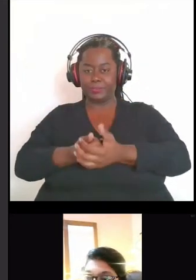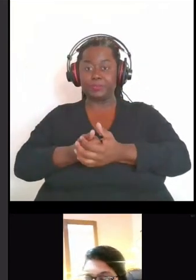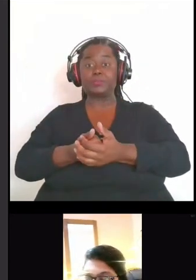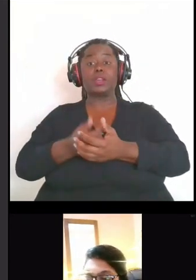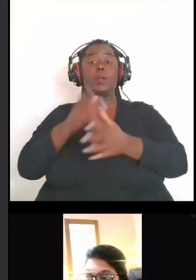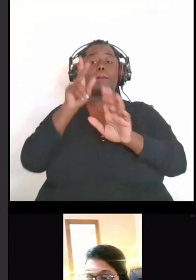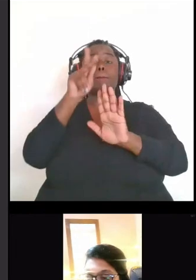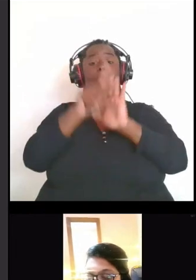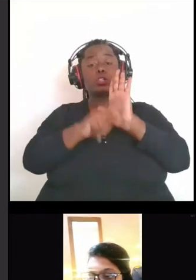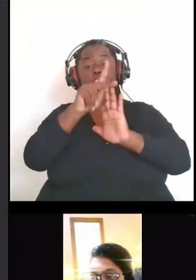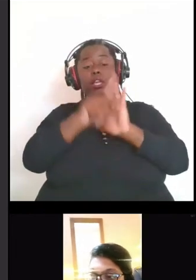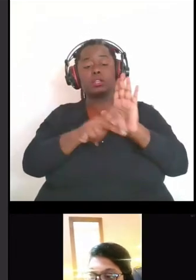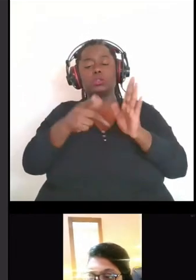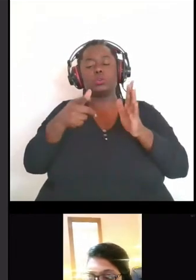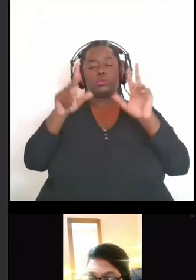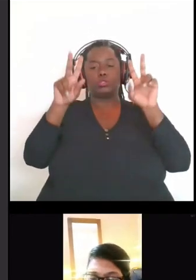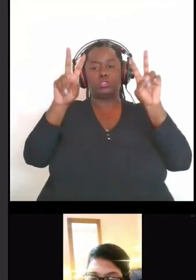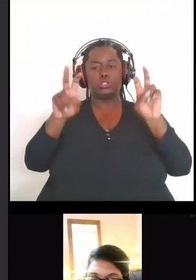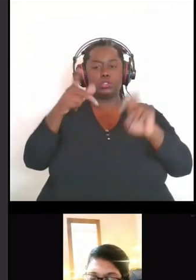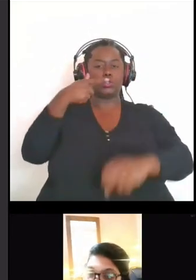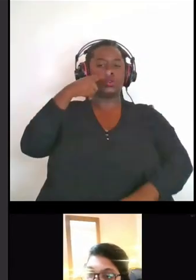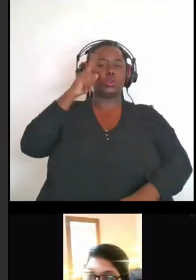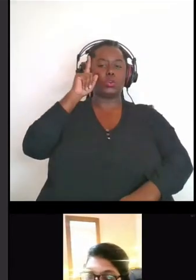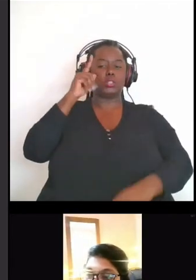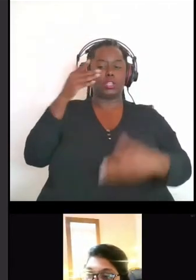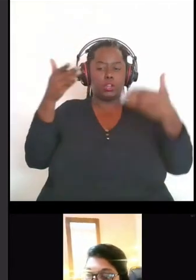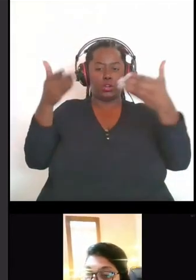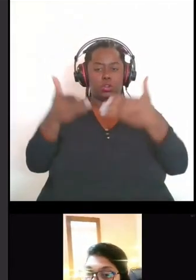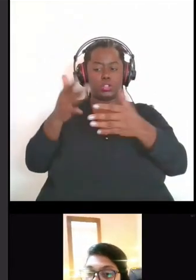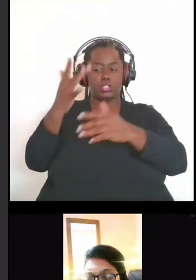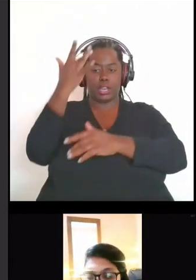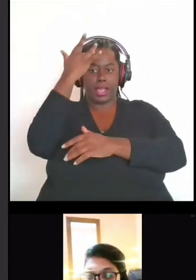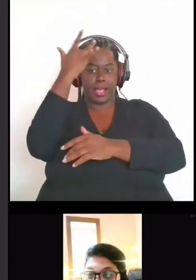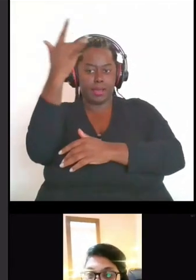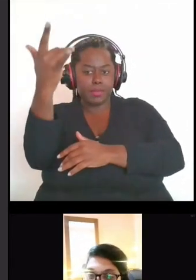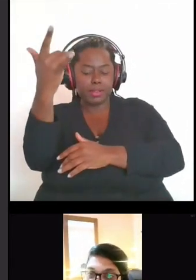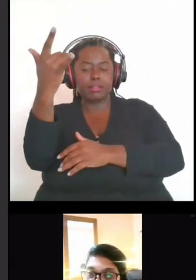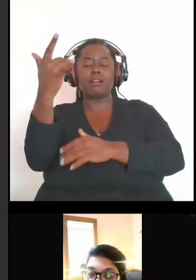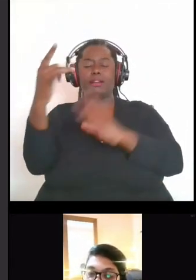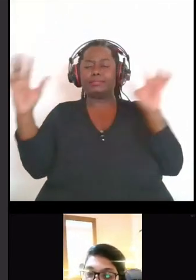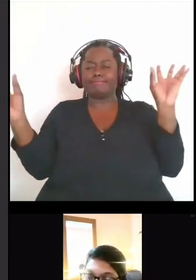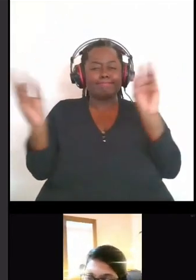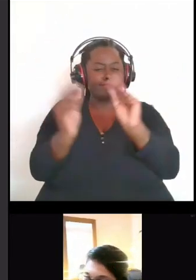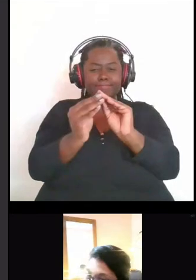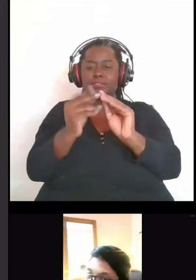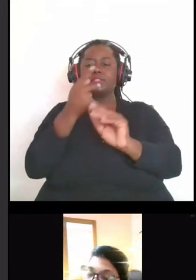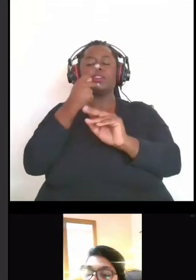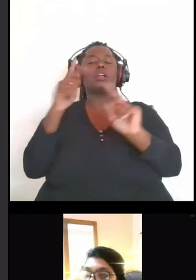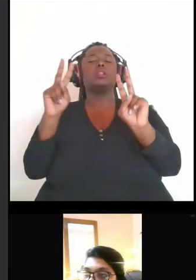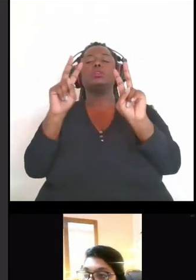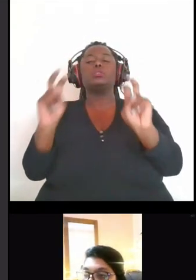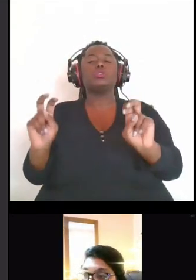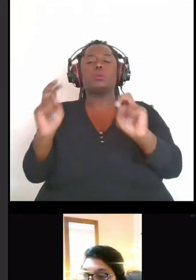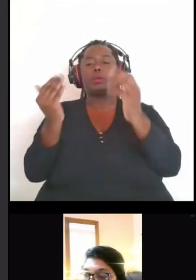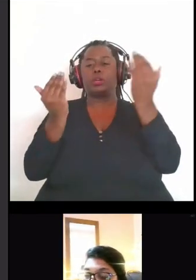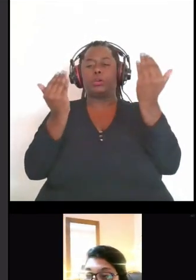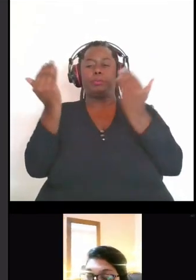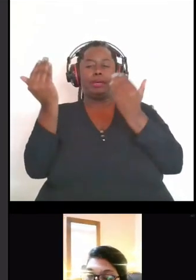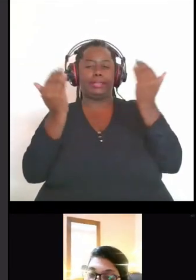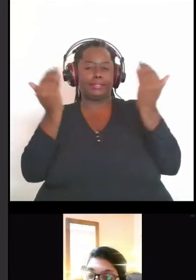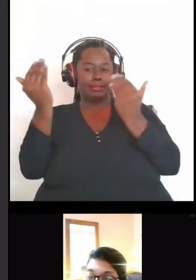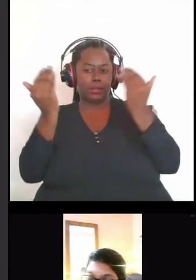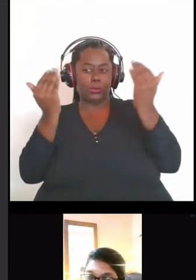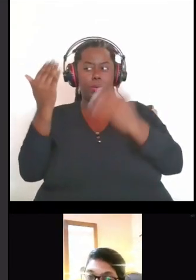various different uh comparisons of the past but also how they are linked between each other and